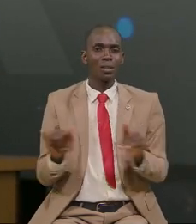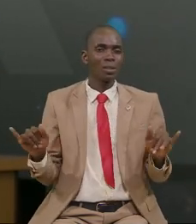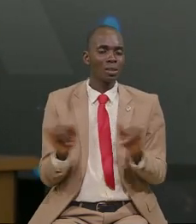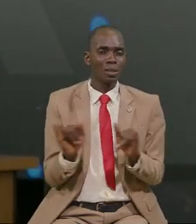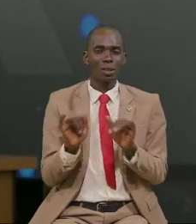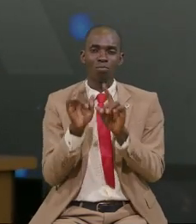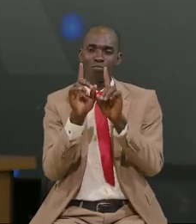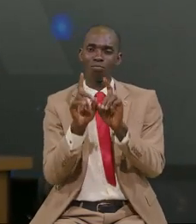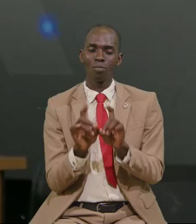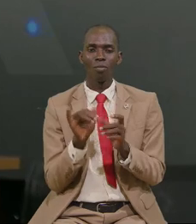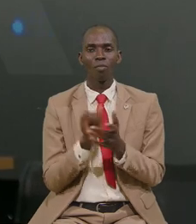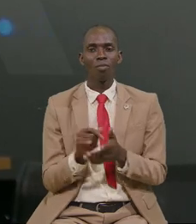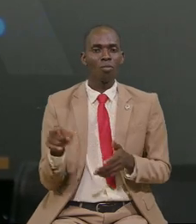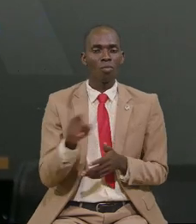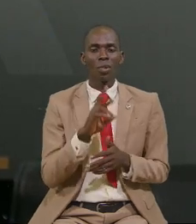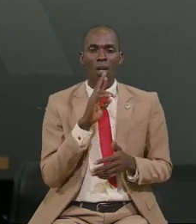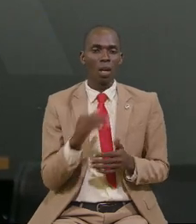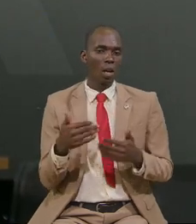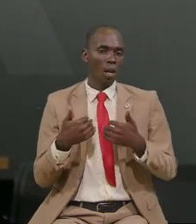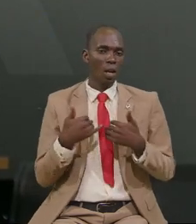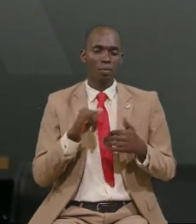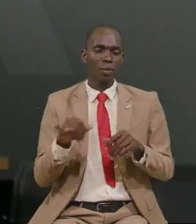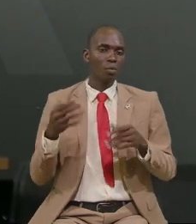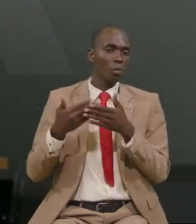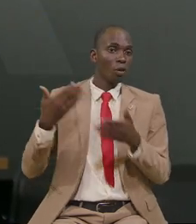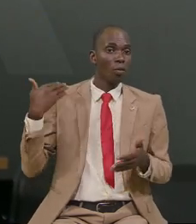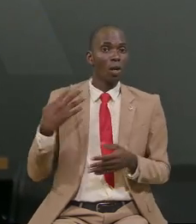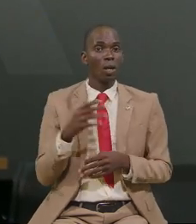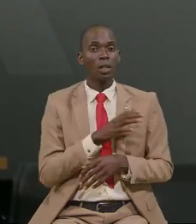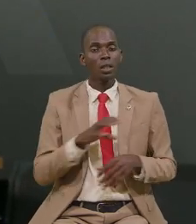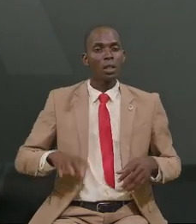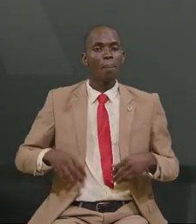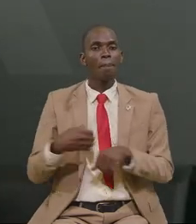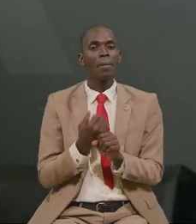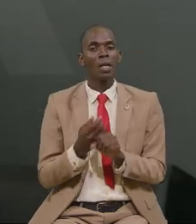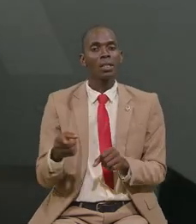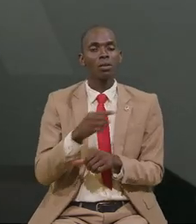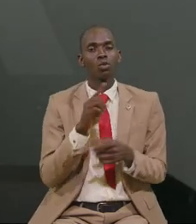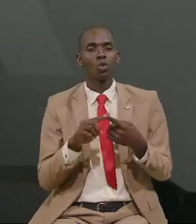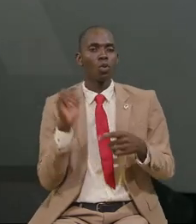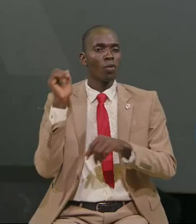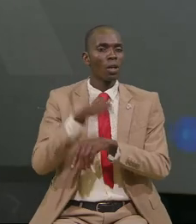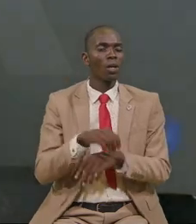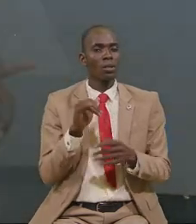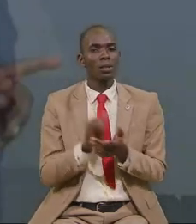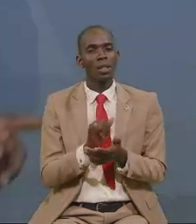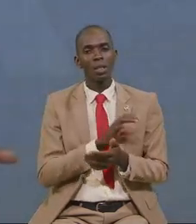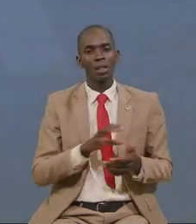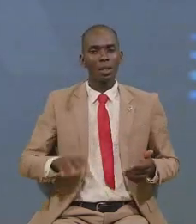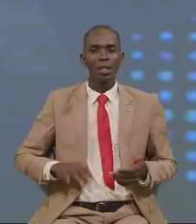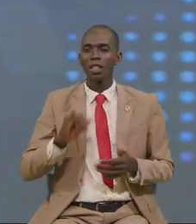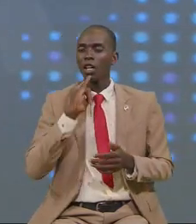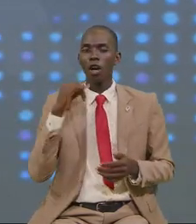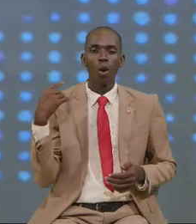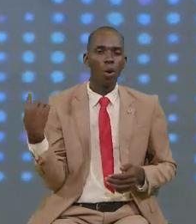are having now. They had it before, and Christ made them to overcome. And that Christ is always